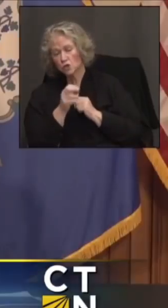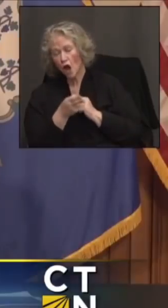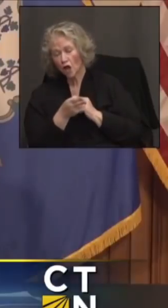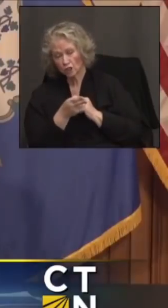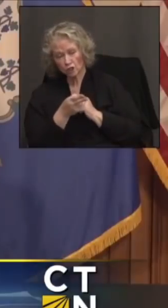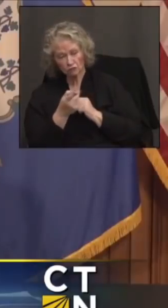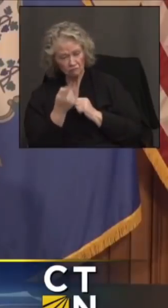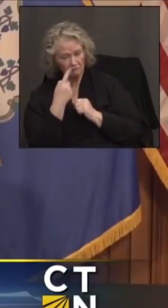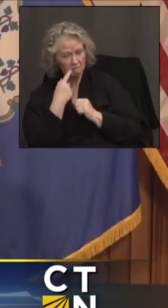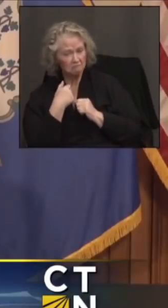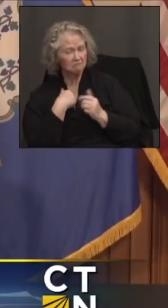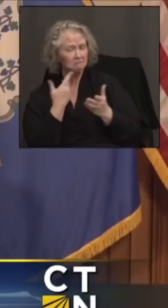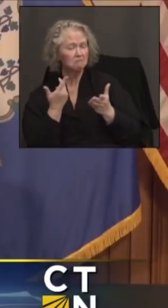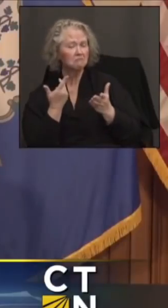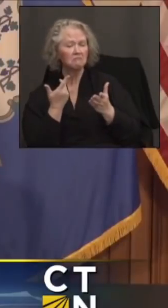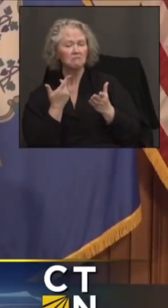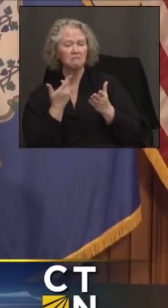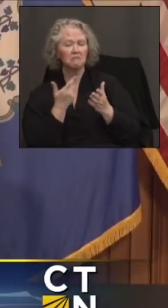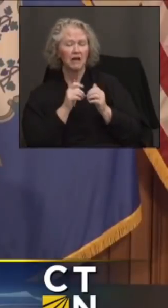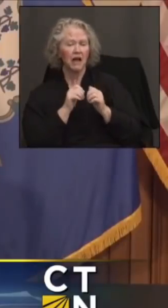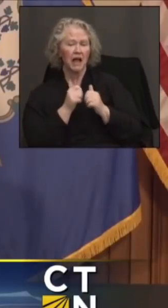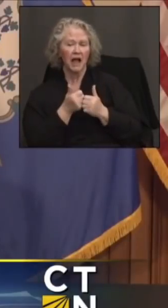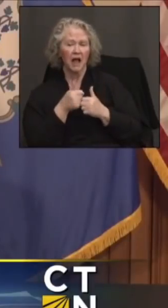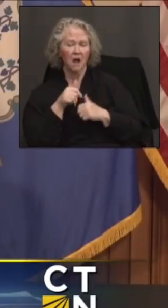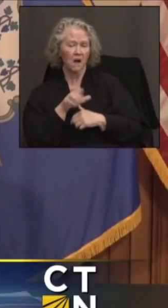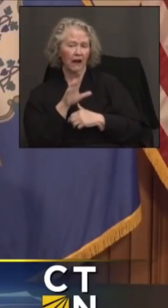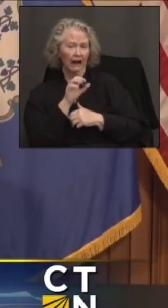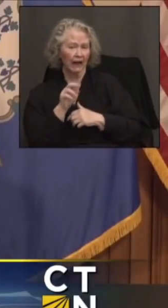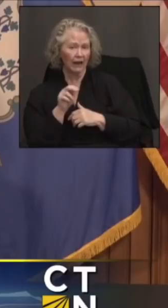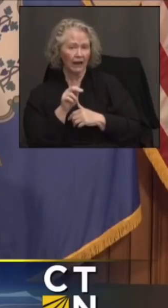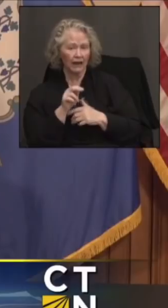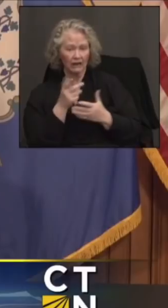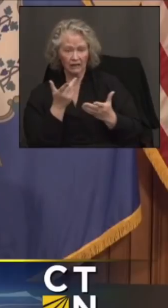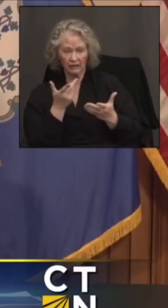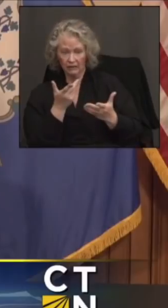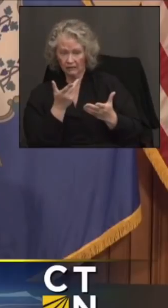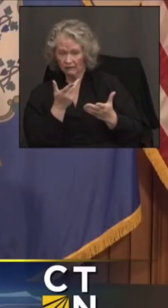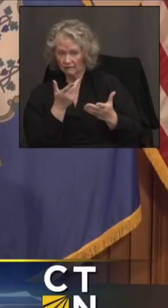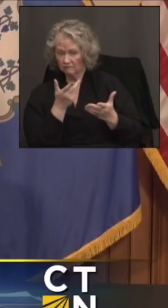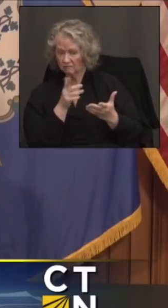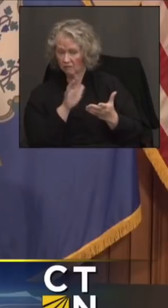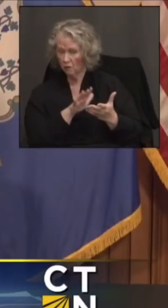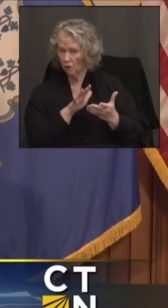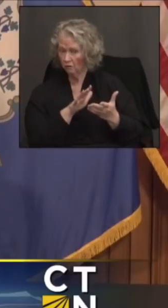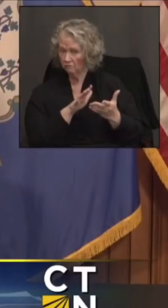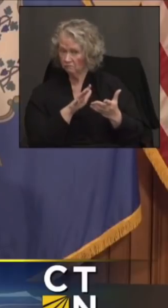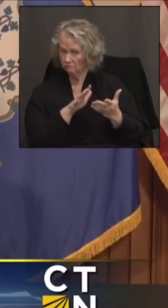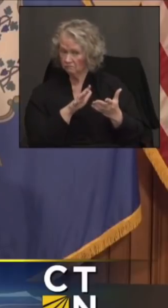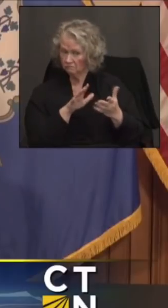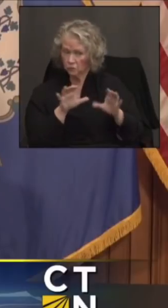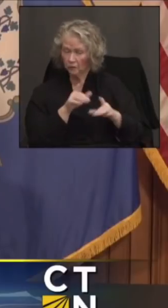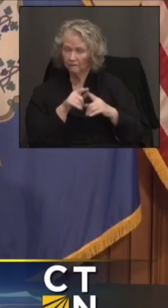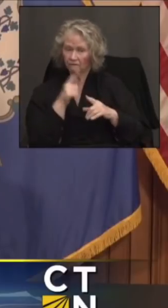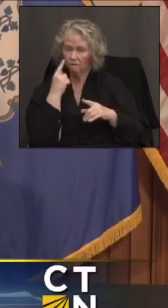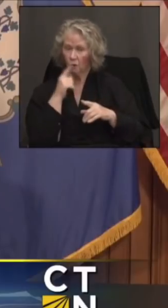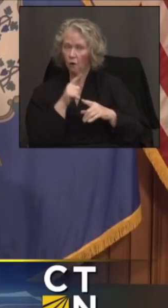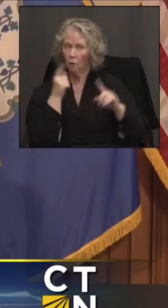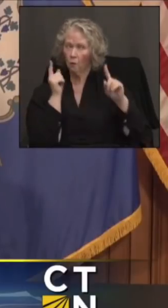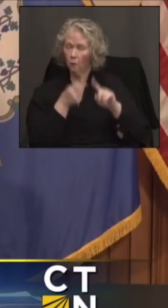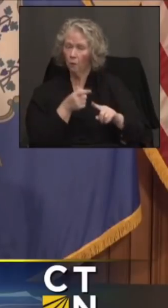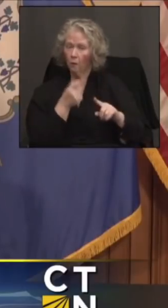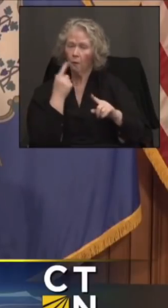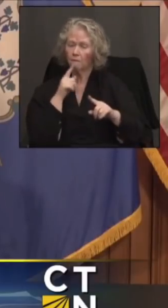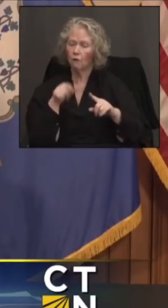give us any update on how the state is doing in terms of reaching its goal, its SBI goal? I believe was